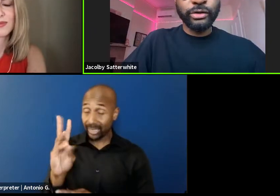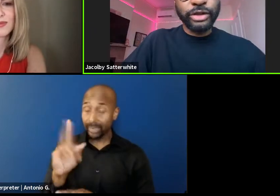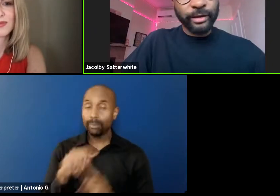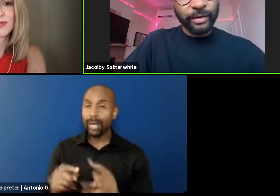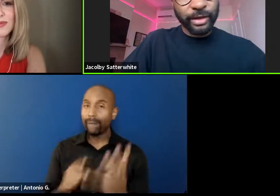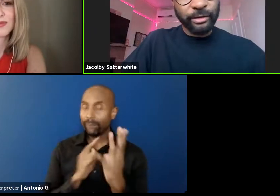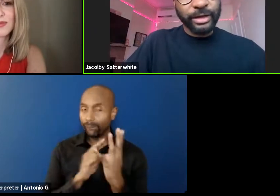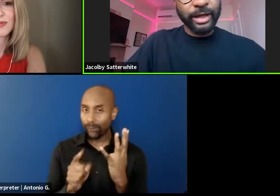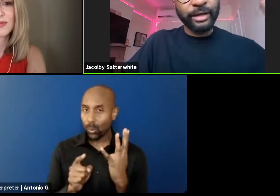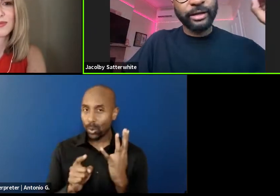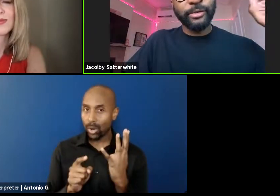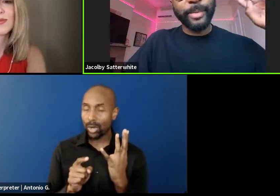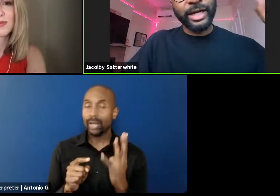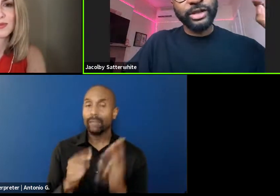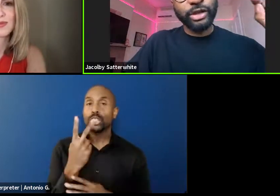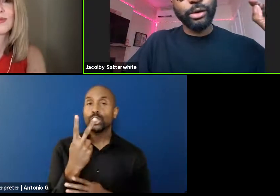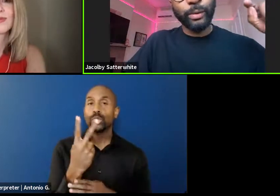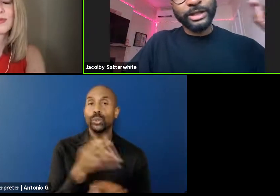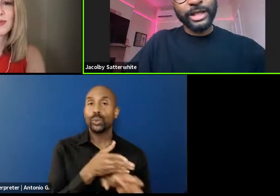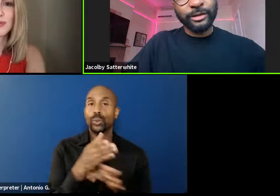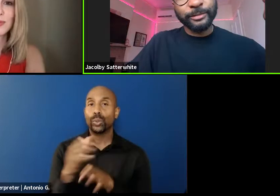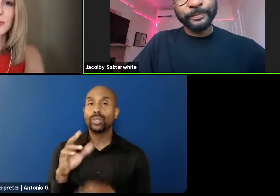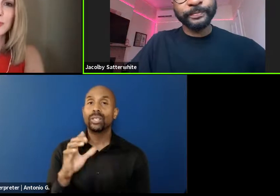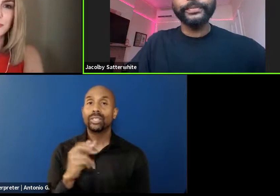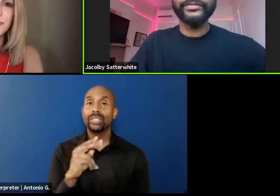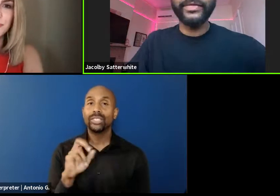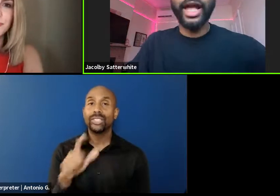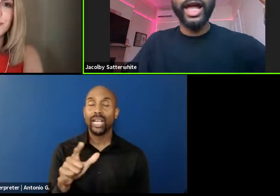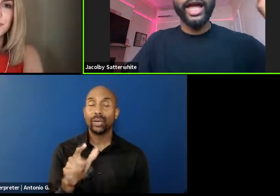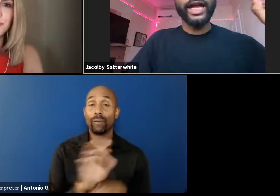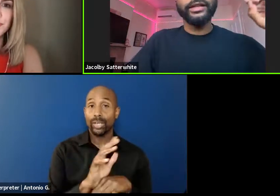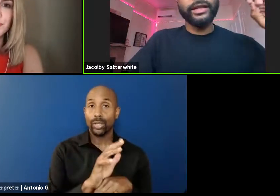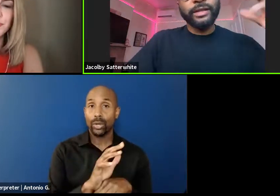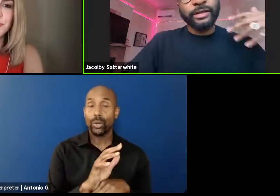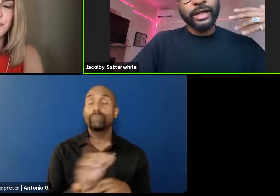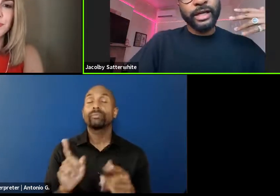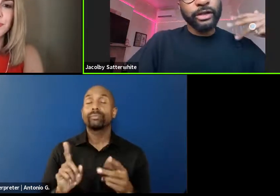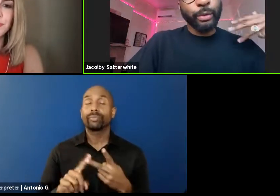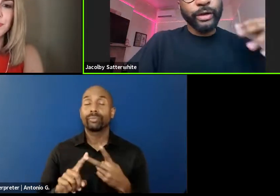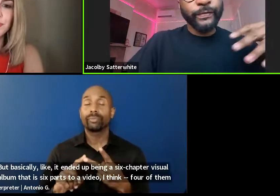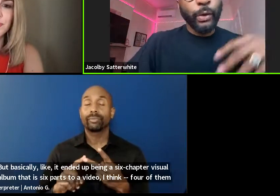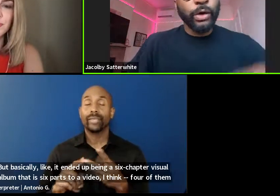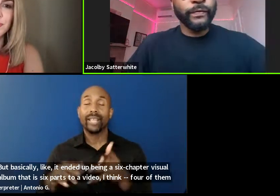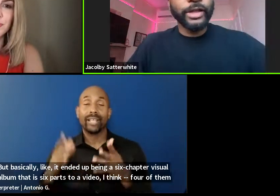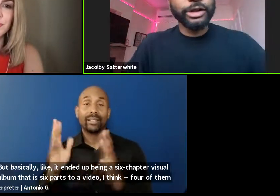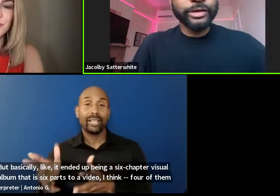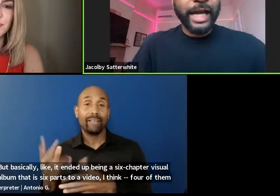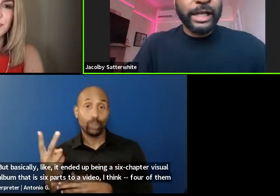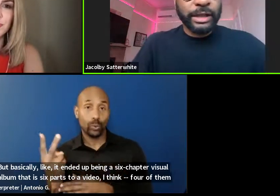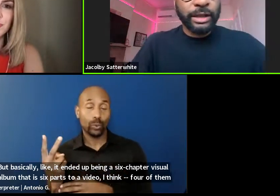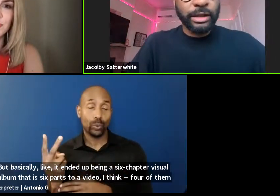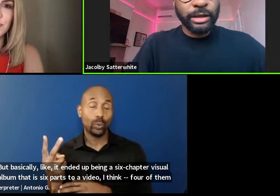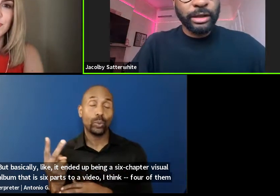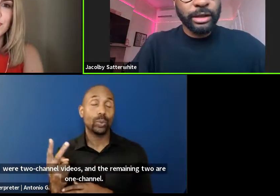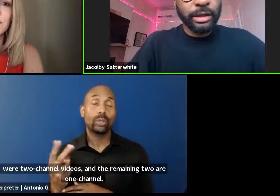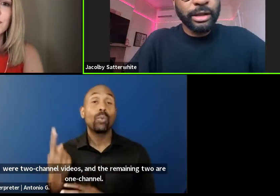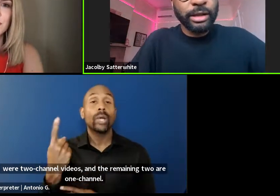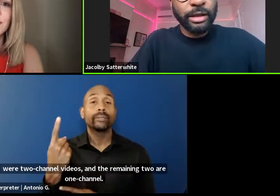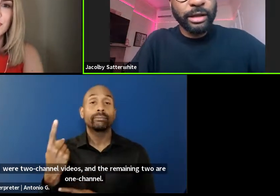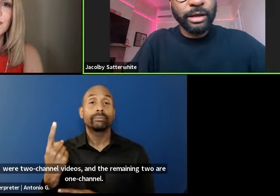were 2-channel videos and the remaining 2 are 1-channel. And then there's like 3 or 4 virtual reality